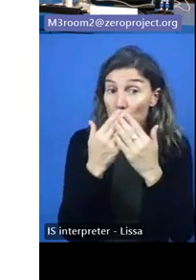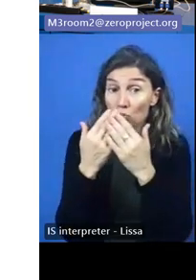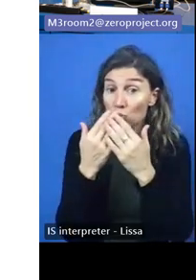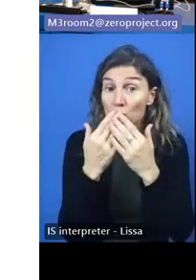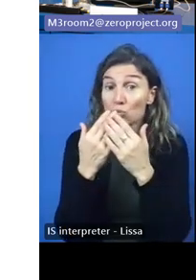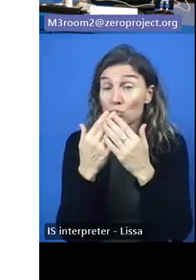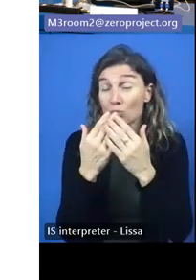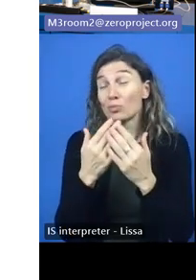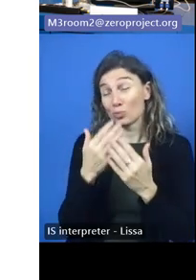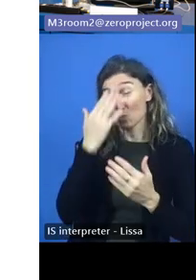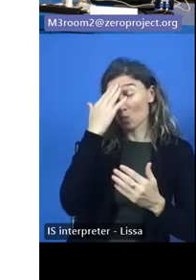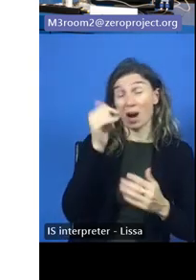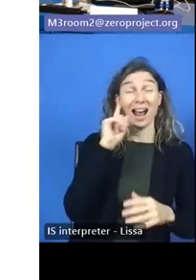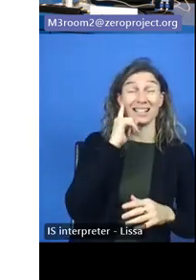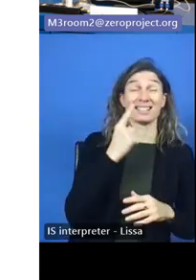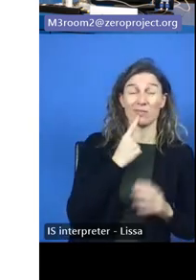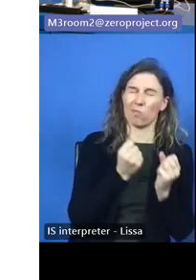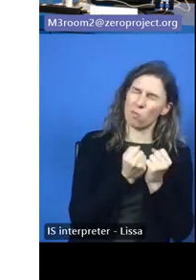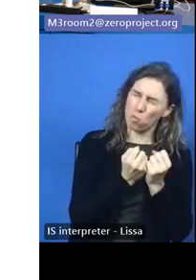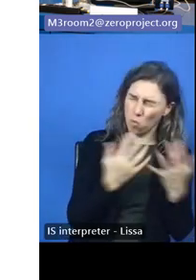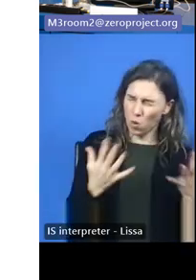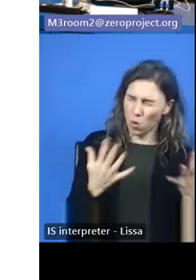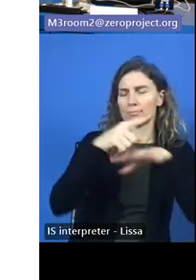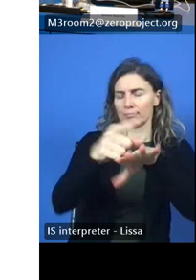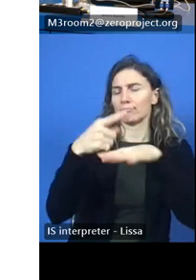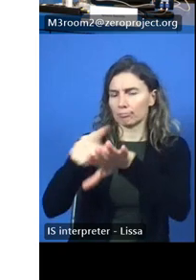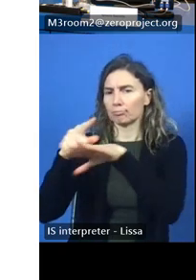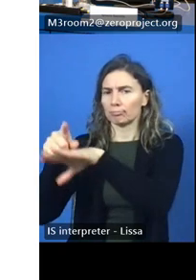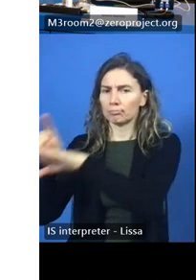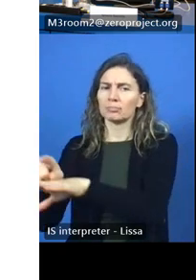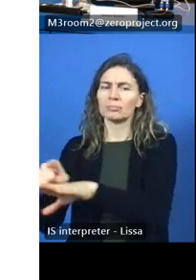Aiming to improve quality education for them.